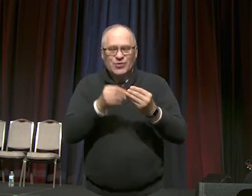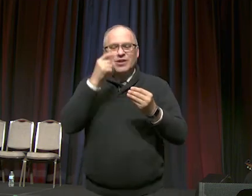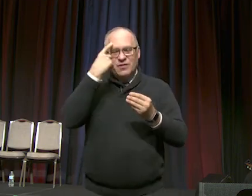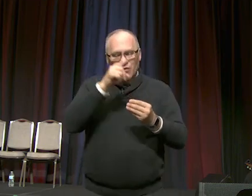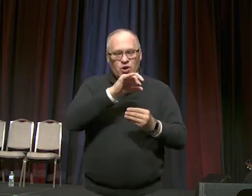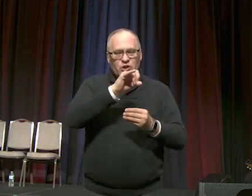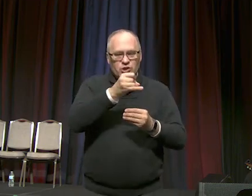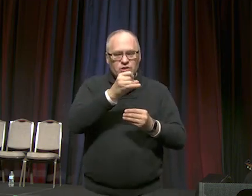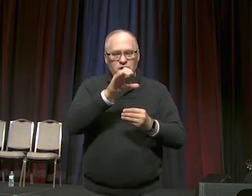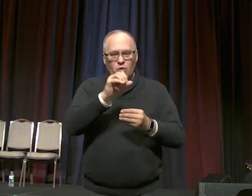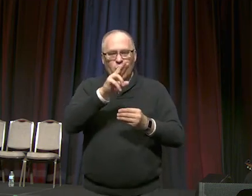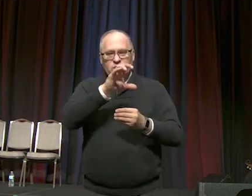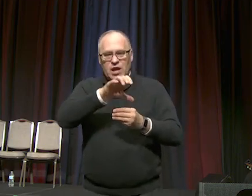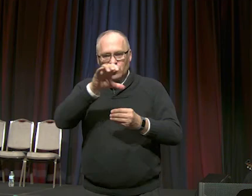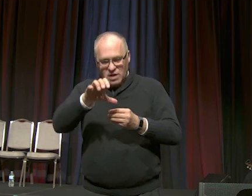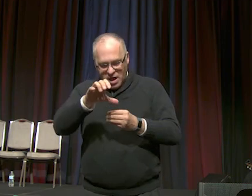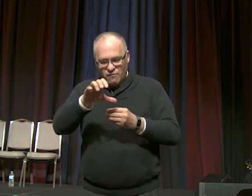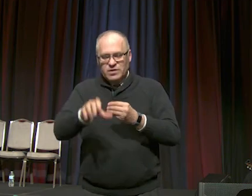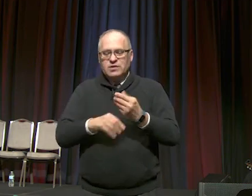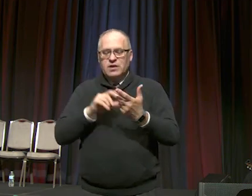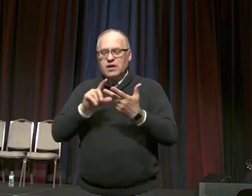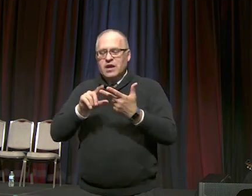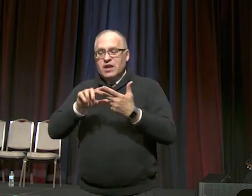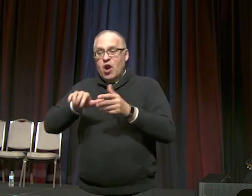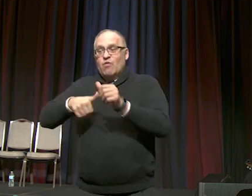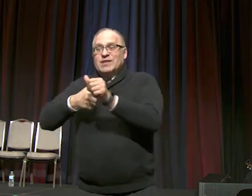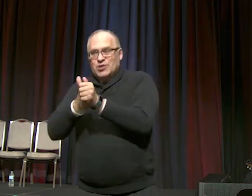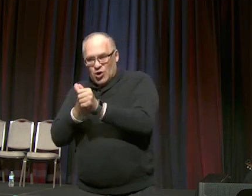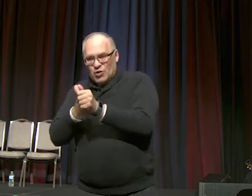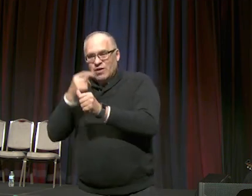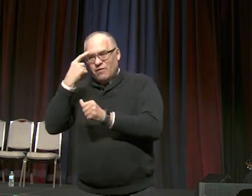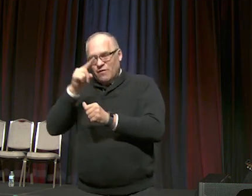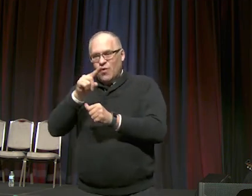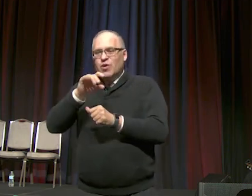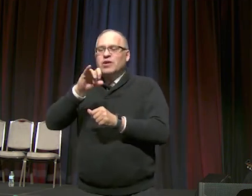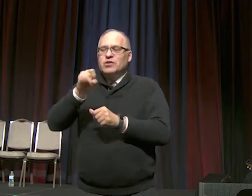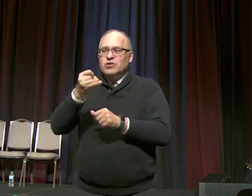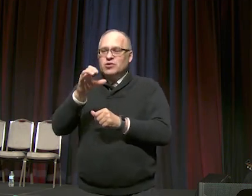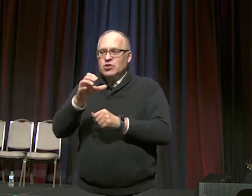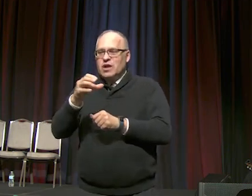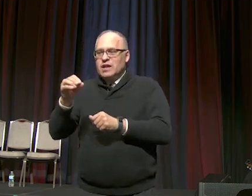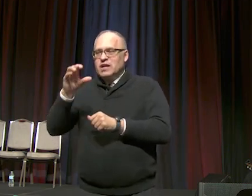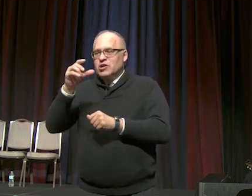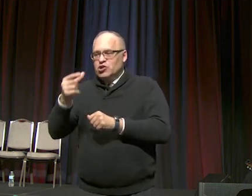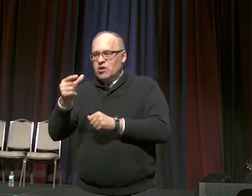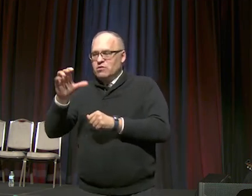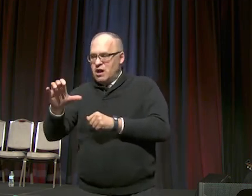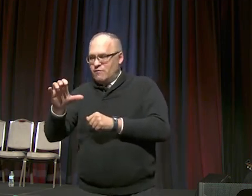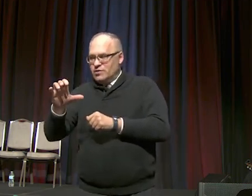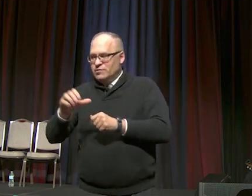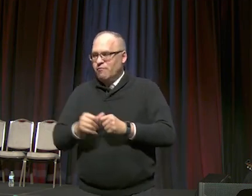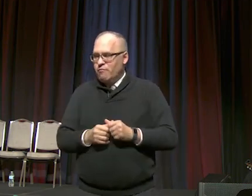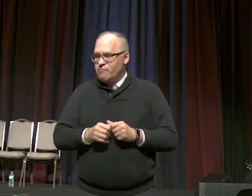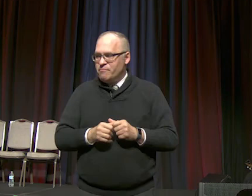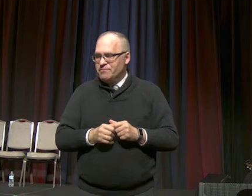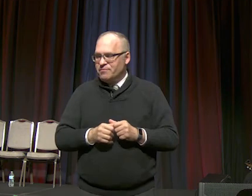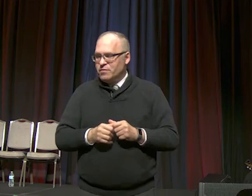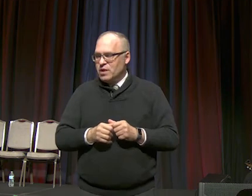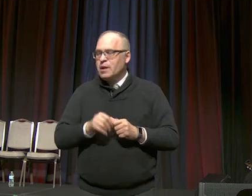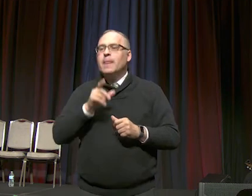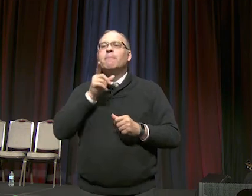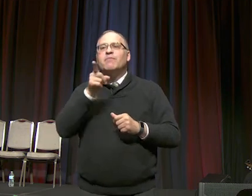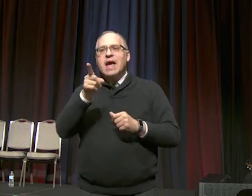central conference, and reserve delegates to the jurisdictional or central conference. They are listed on the certificates